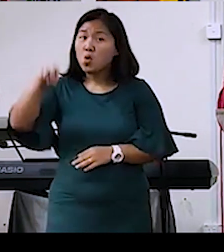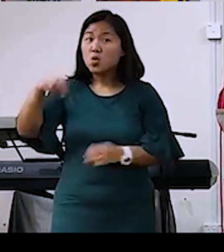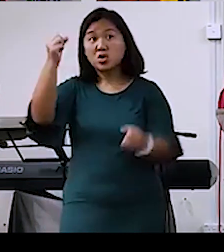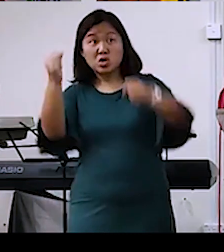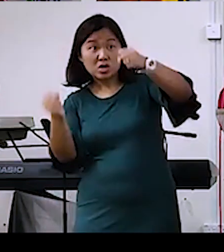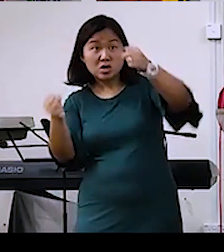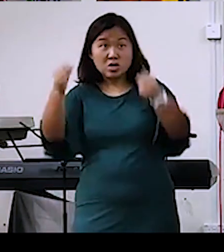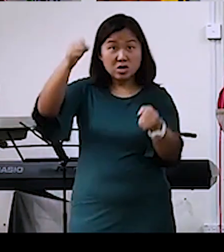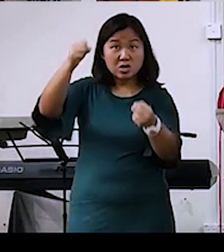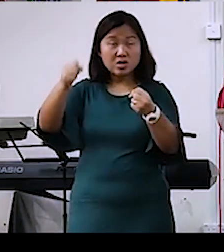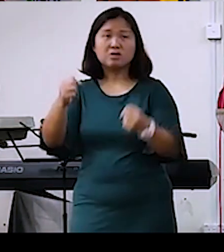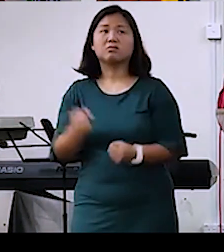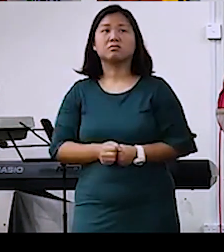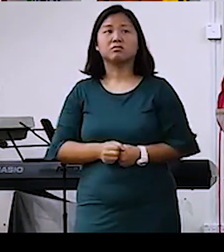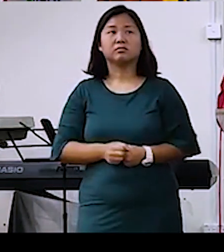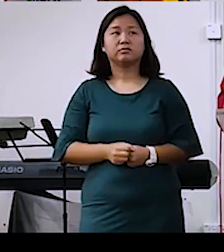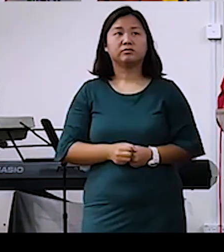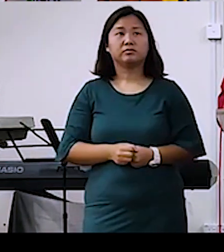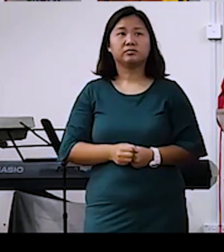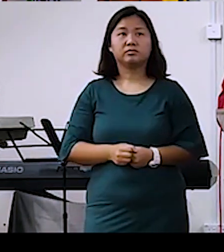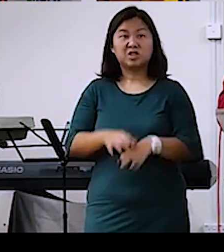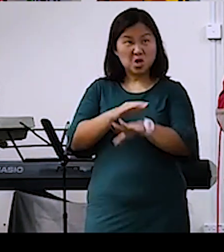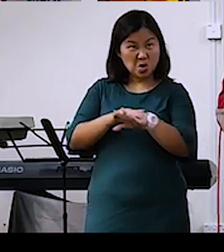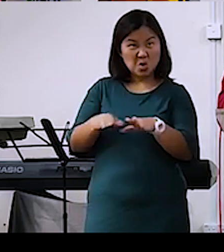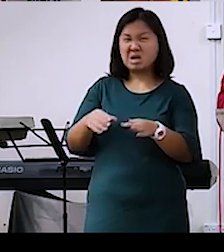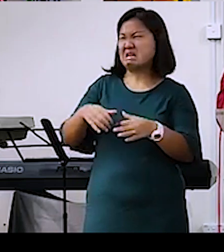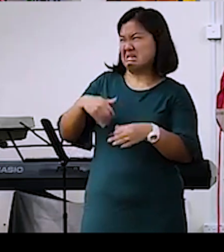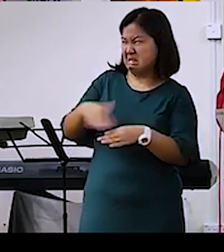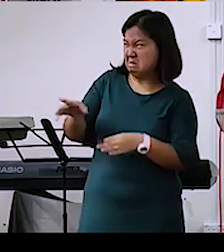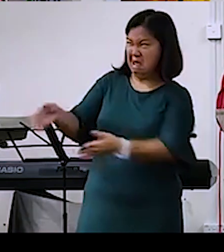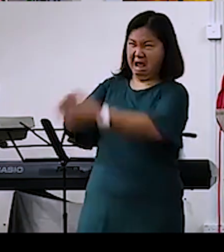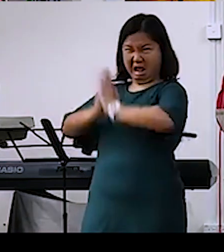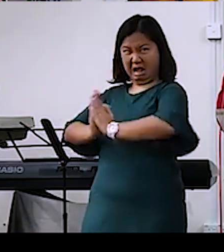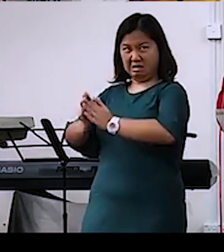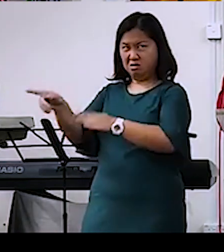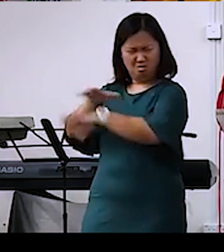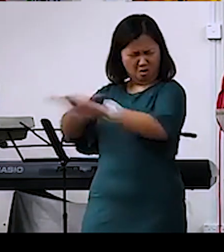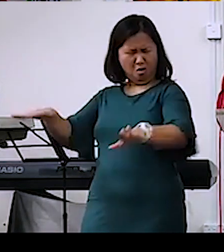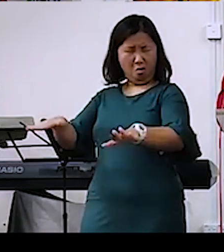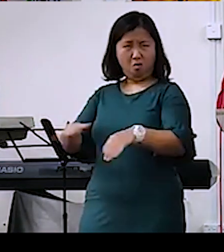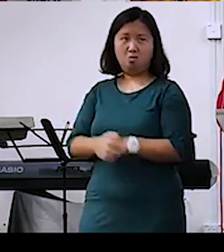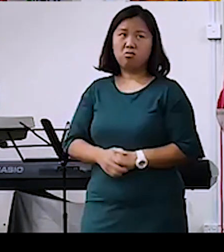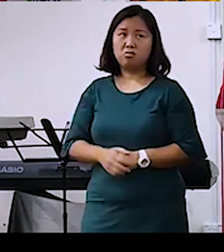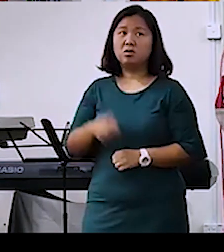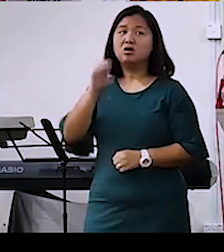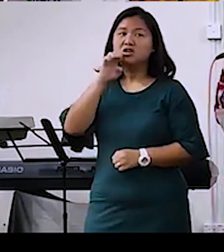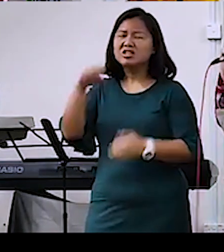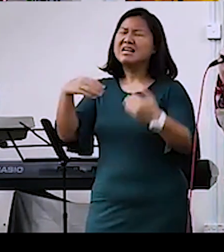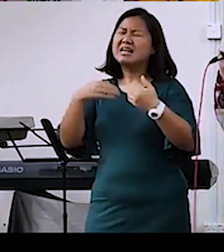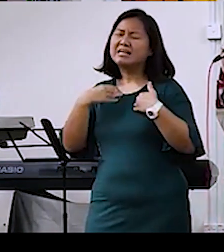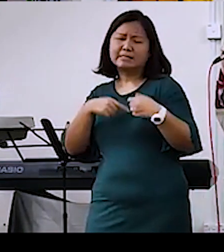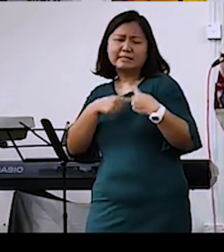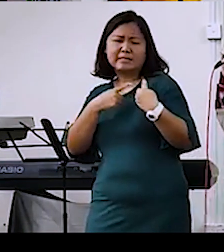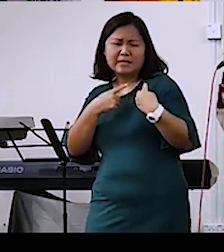know, transportation,Someone, of course, please don't abuse her, you know, and simply ask her for transportation. But she has a heart